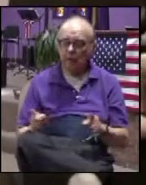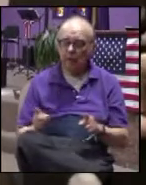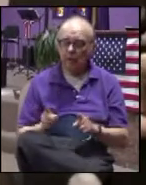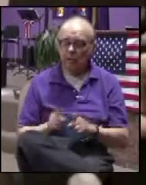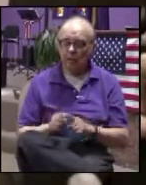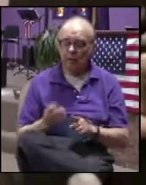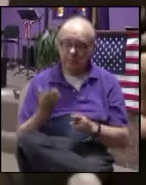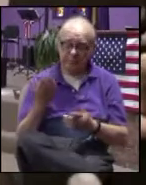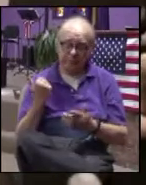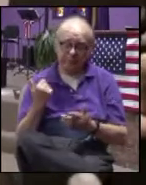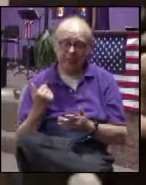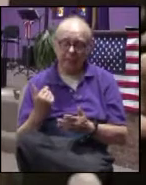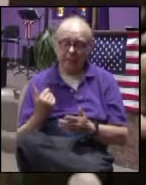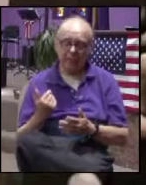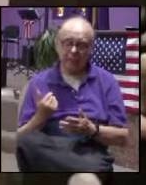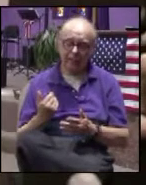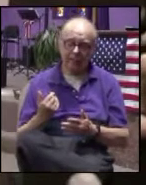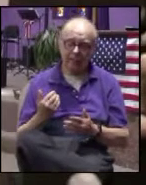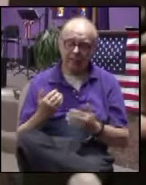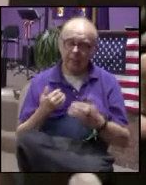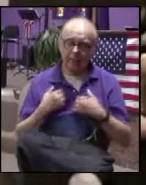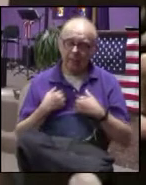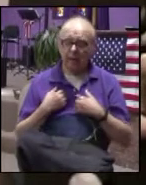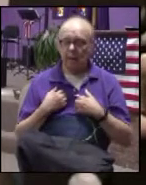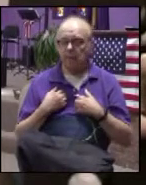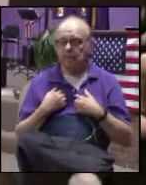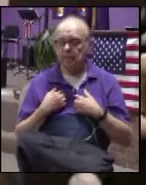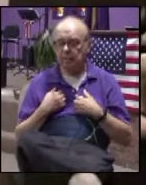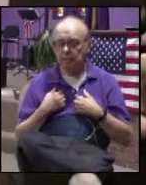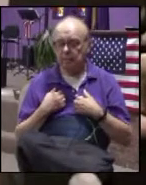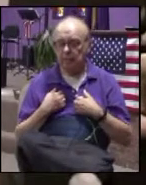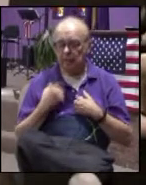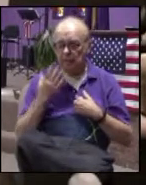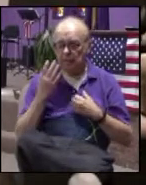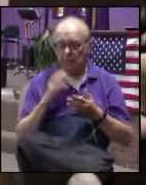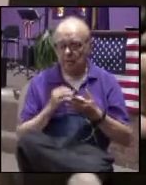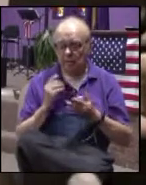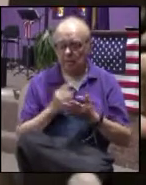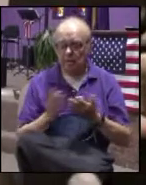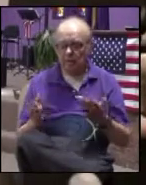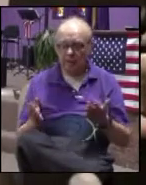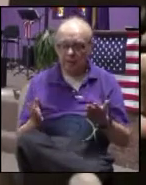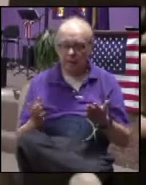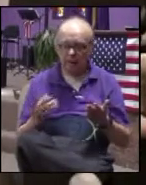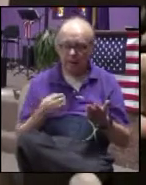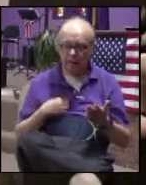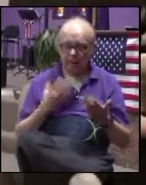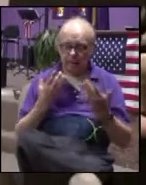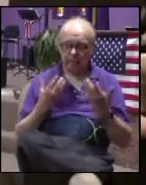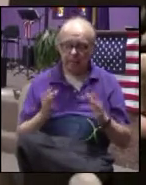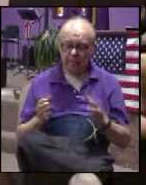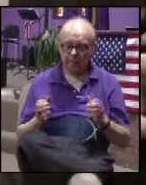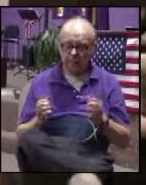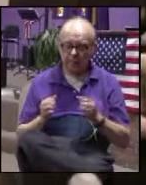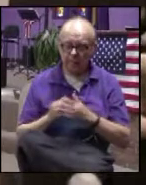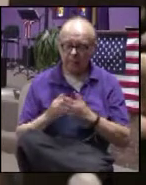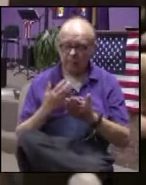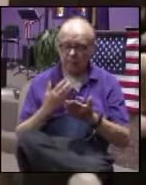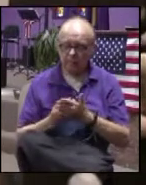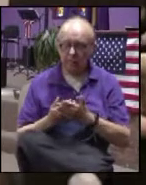been. And I have promised God one thing, and that is this. I am going to finish this good.